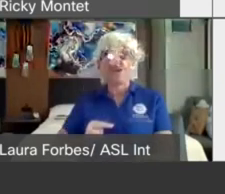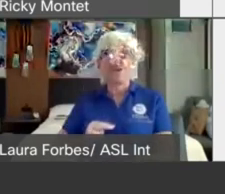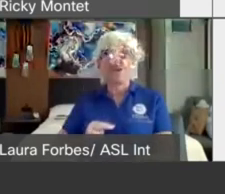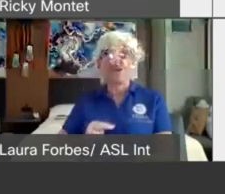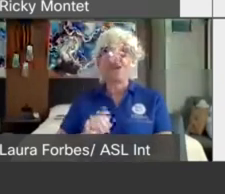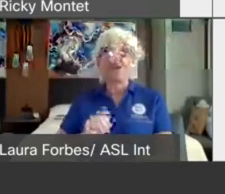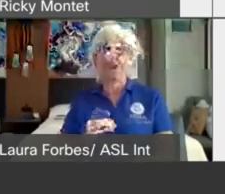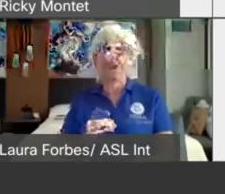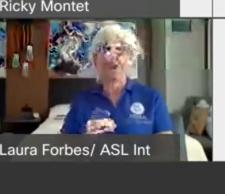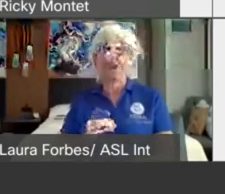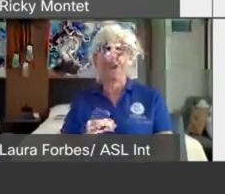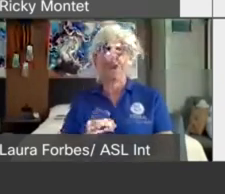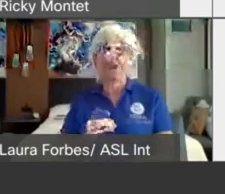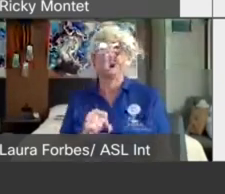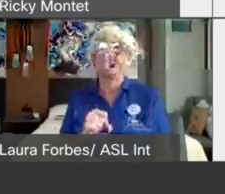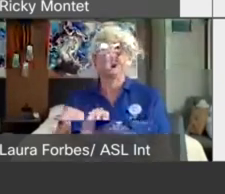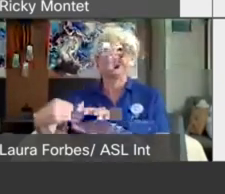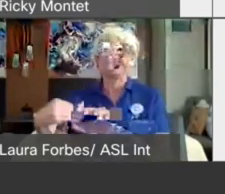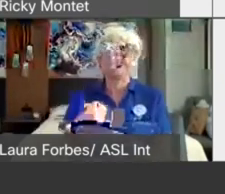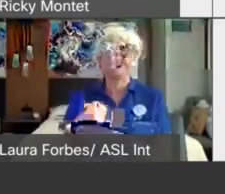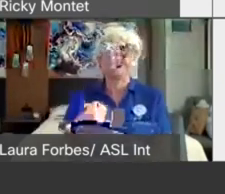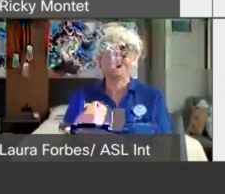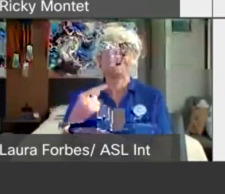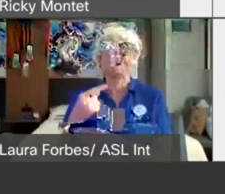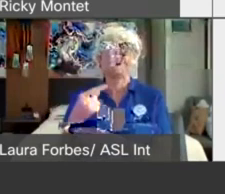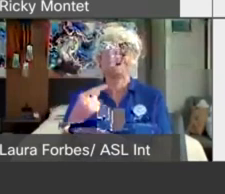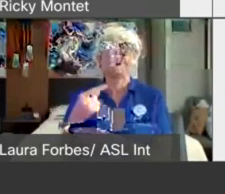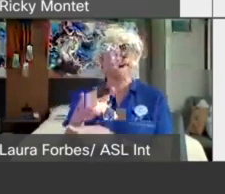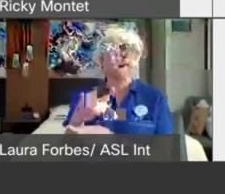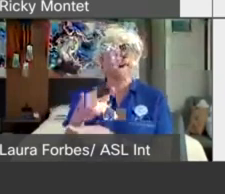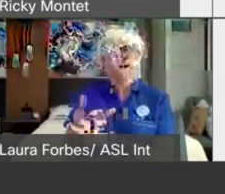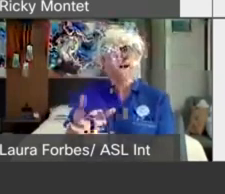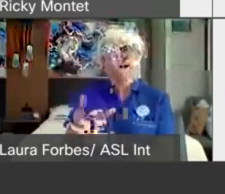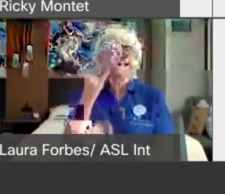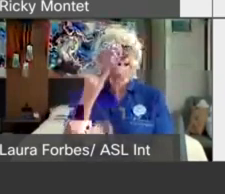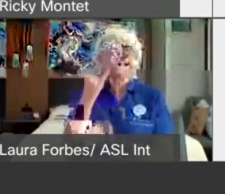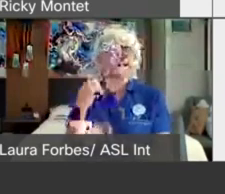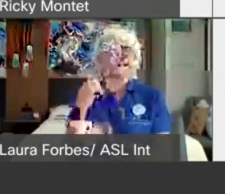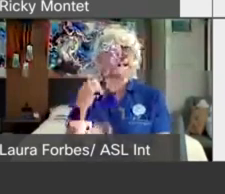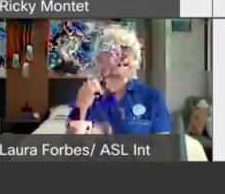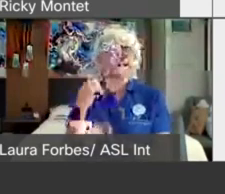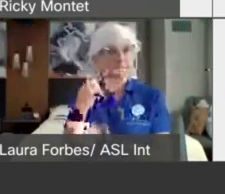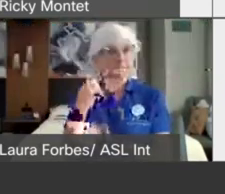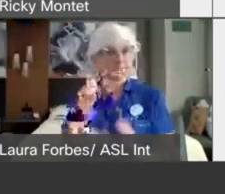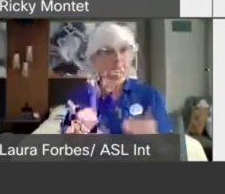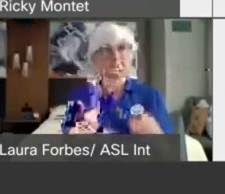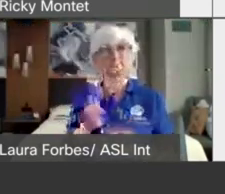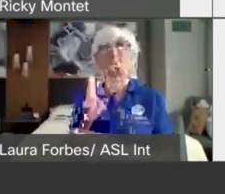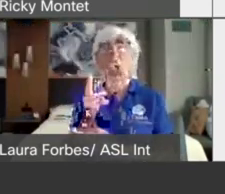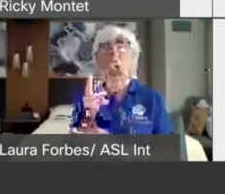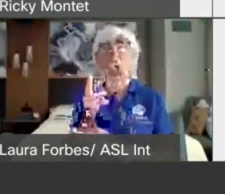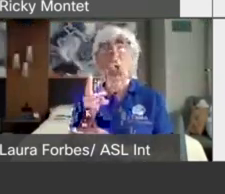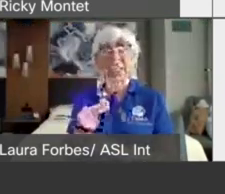for reimbursement expenses. If an applicant has hotel expenses, what we normally call